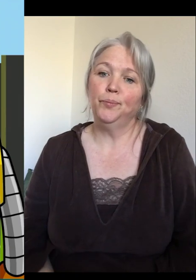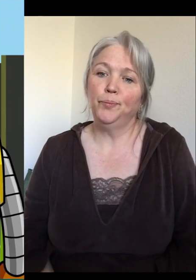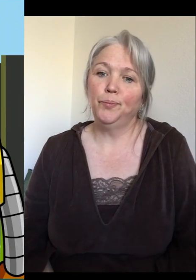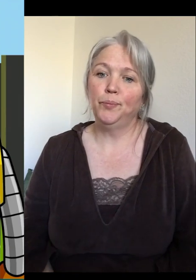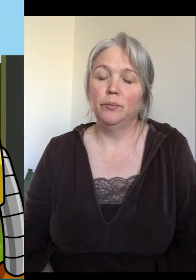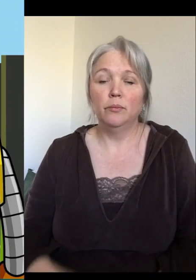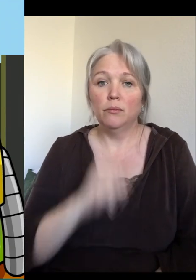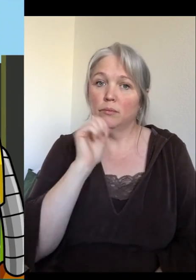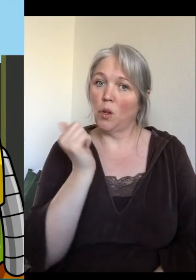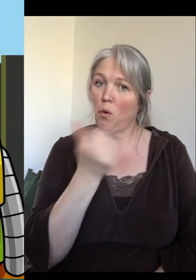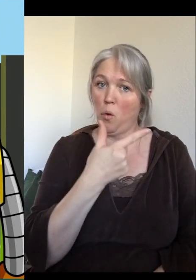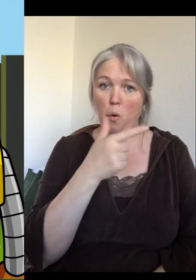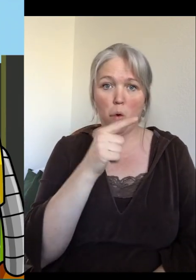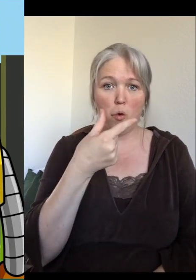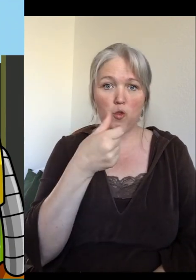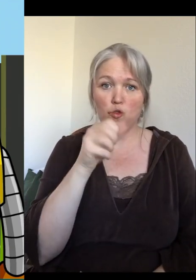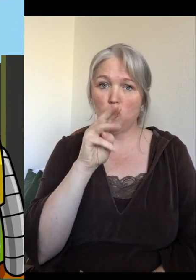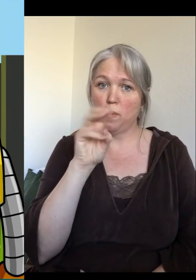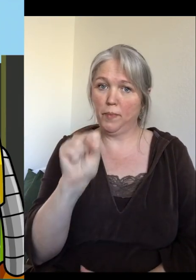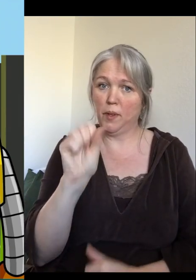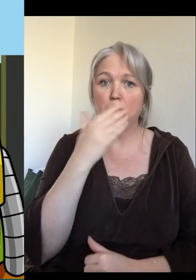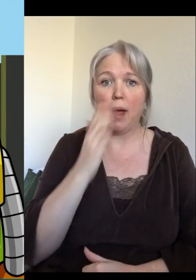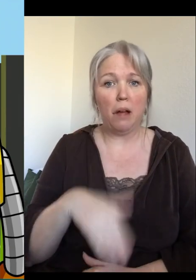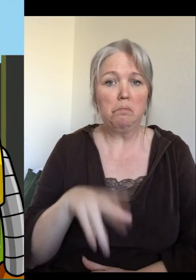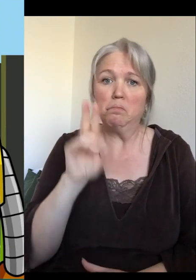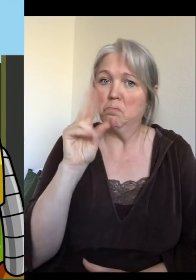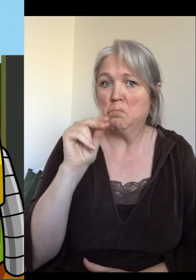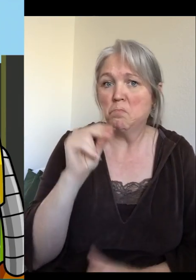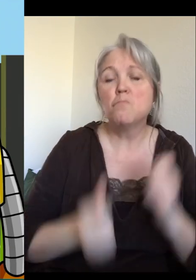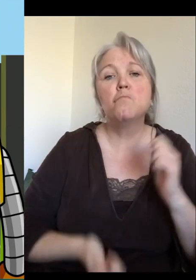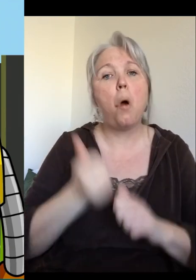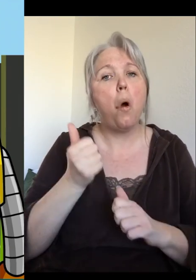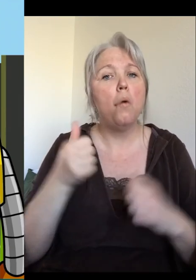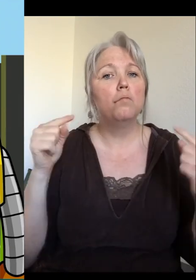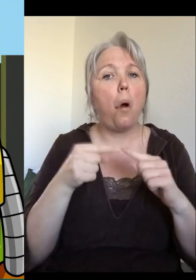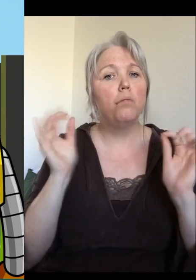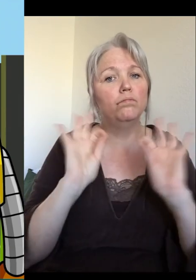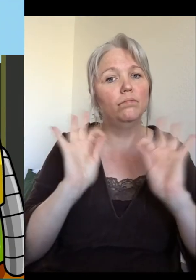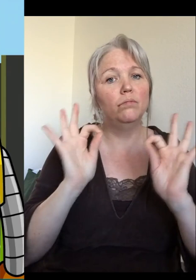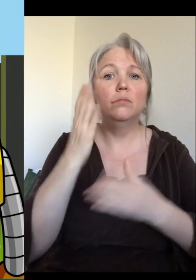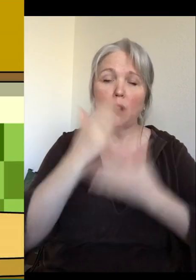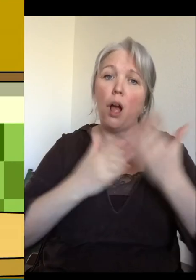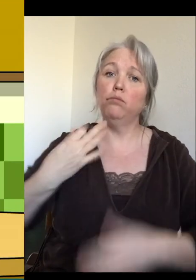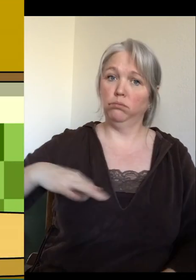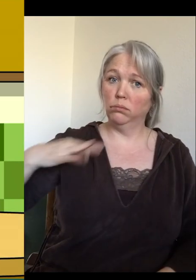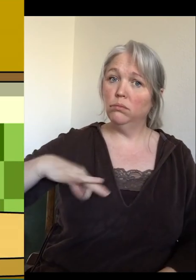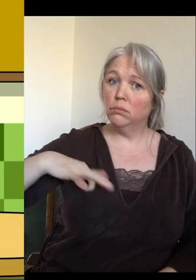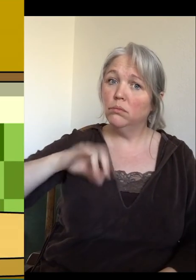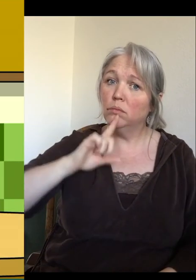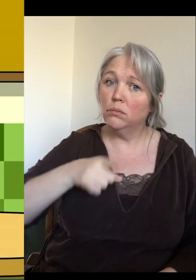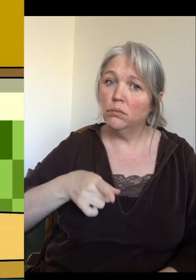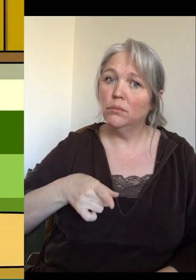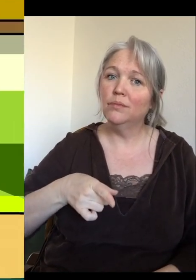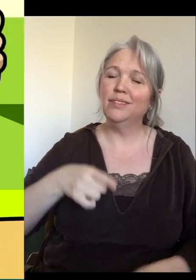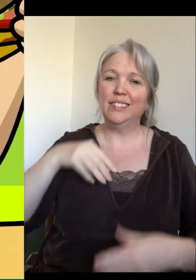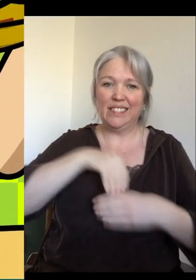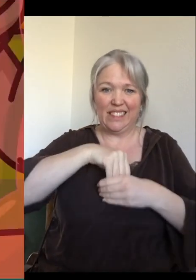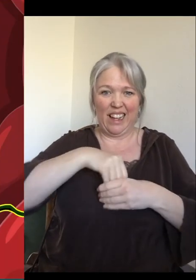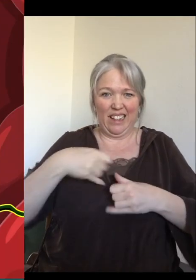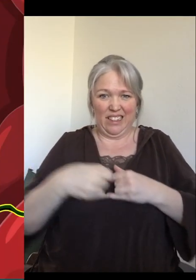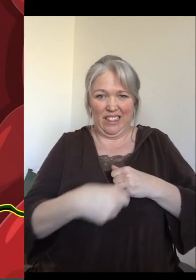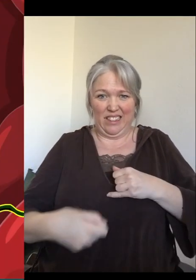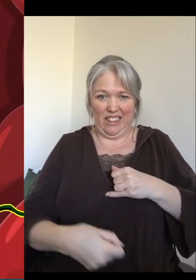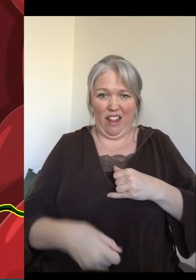Not all germs are bad for us, Moby. Most are harmless, and some are even beneficial. Our intestines are home to